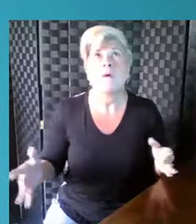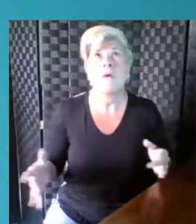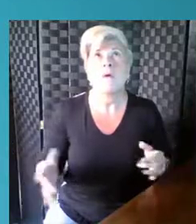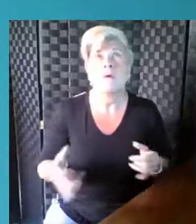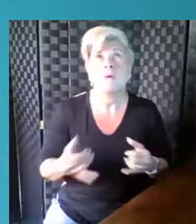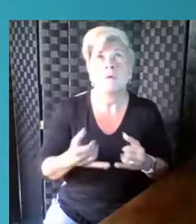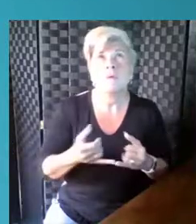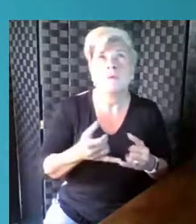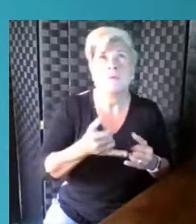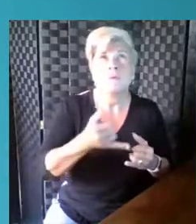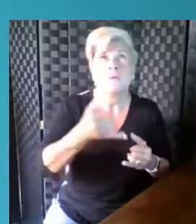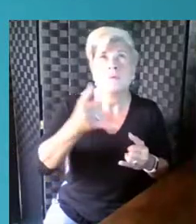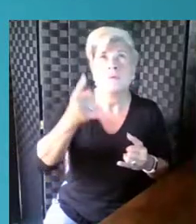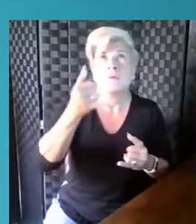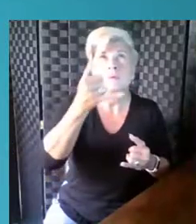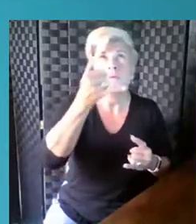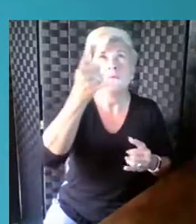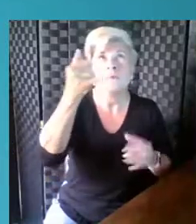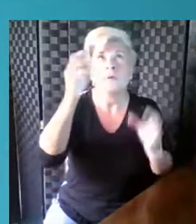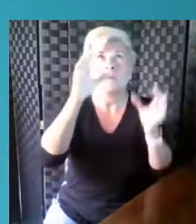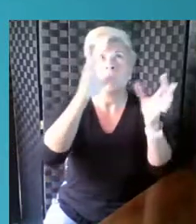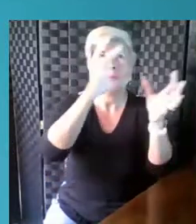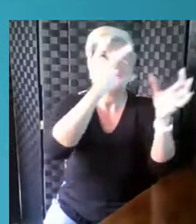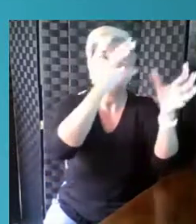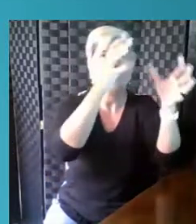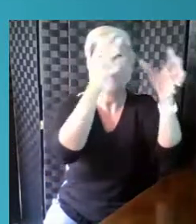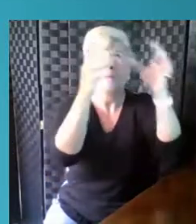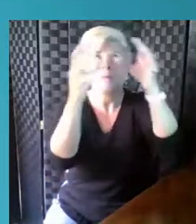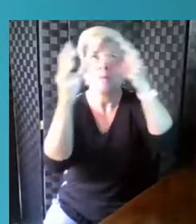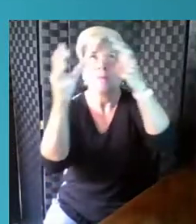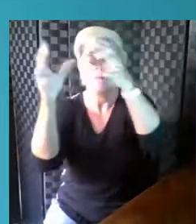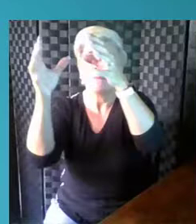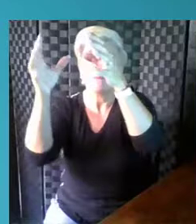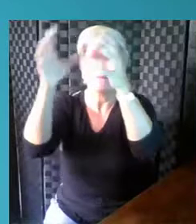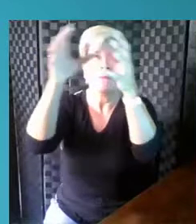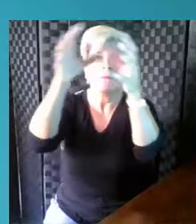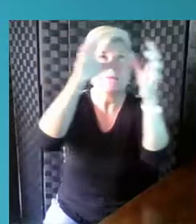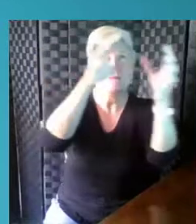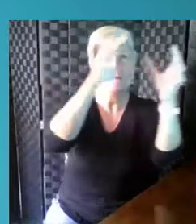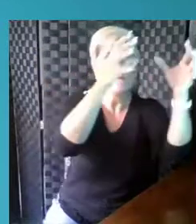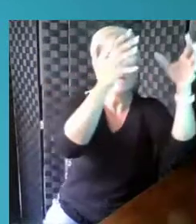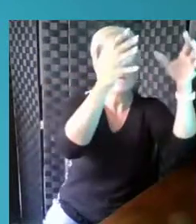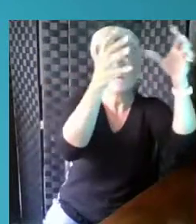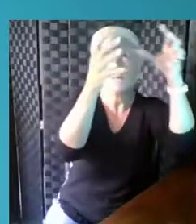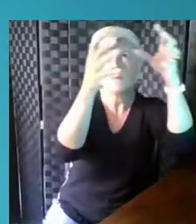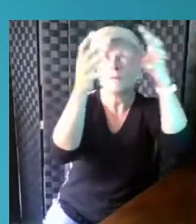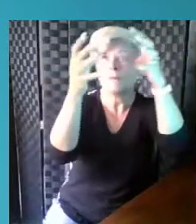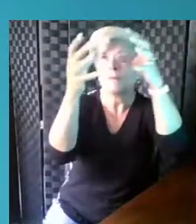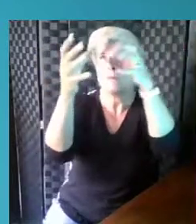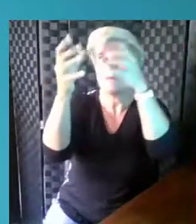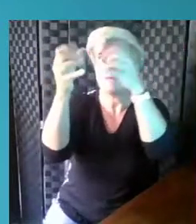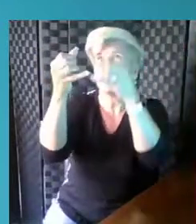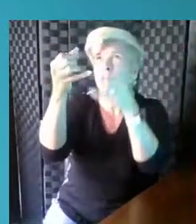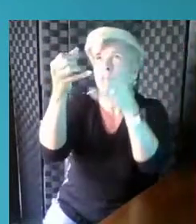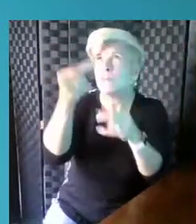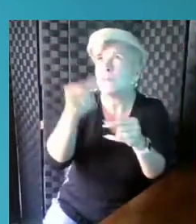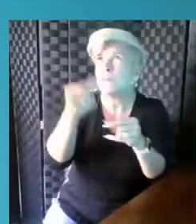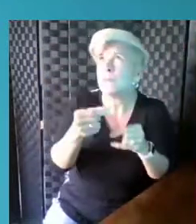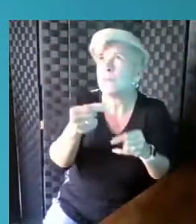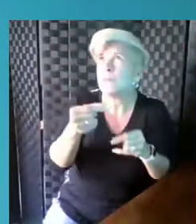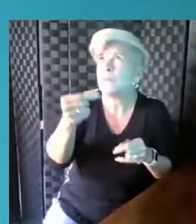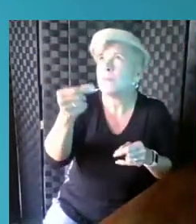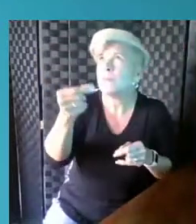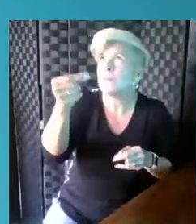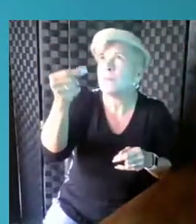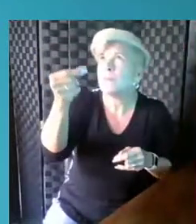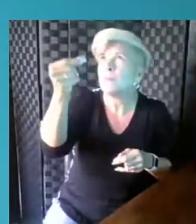Notice in your mind where it goes. It could be different for everyone. Just remain still for a few more moments